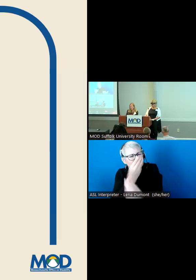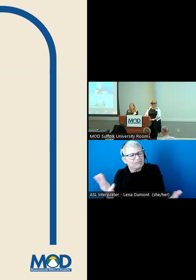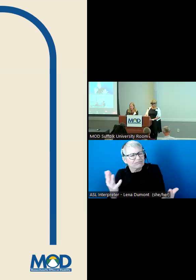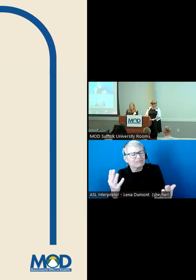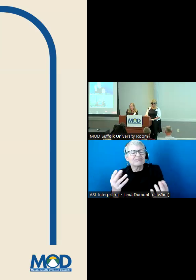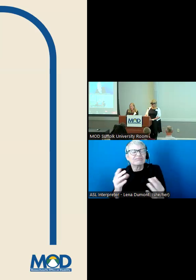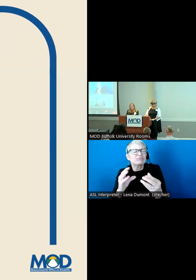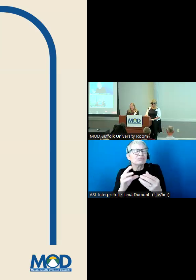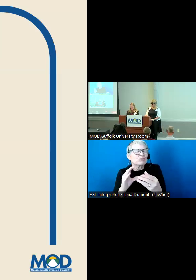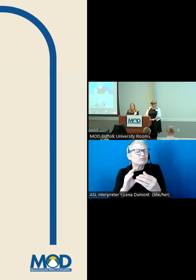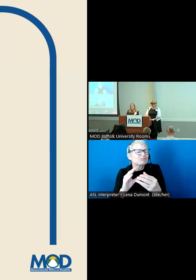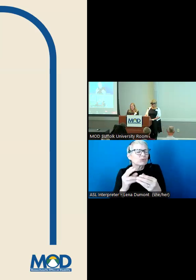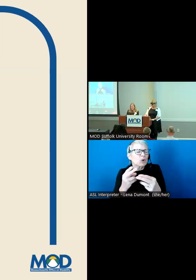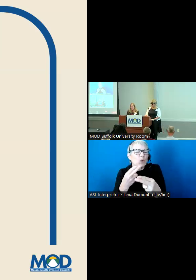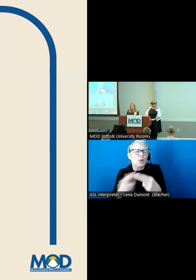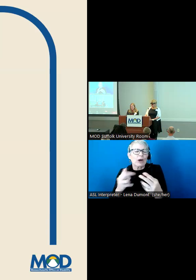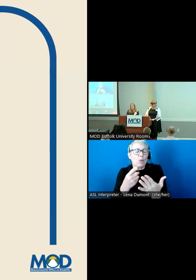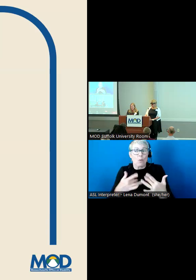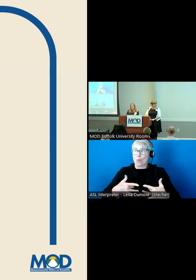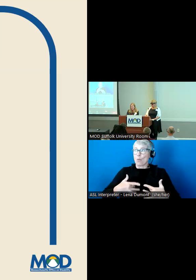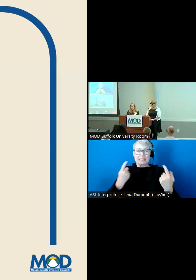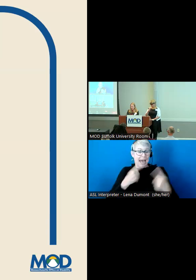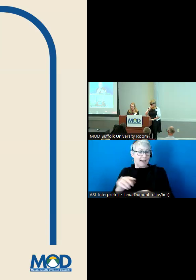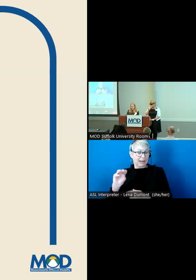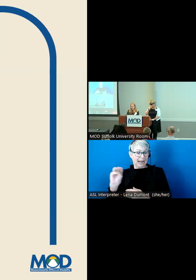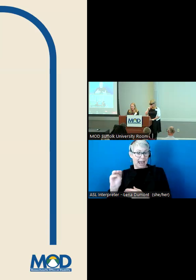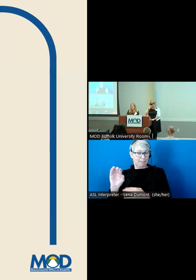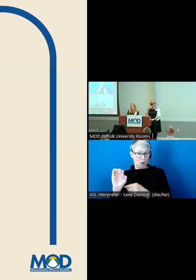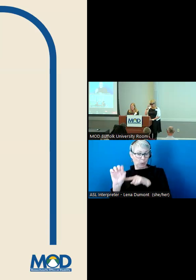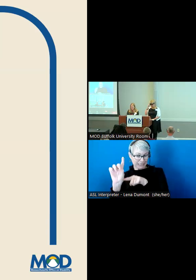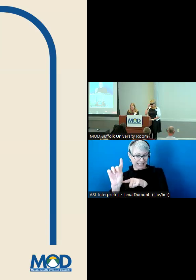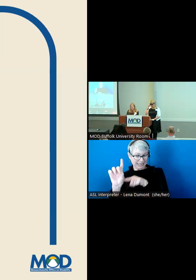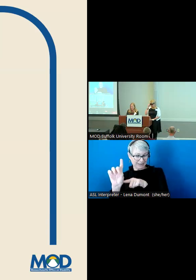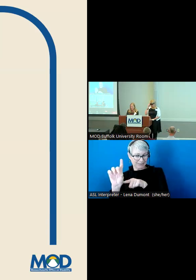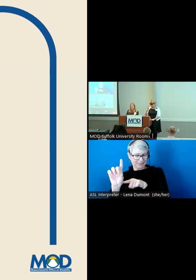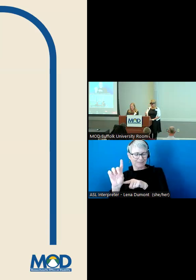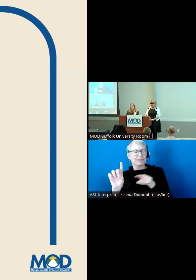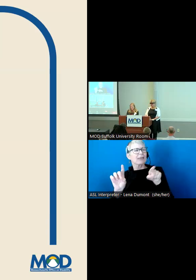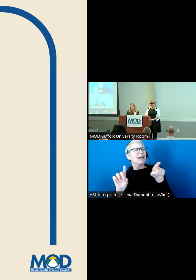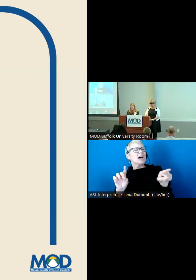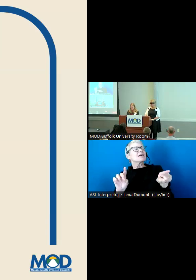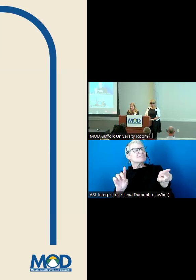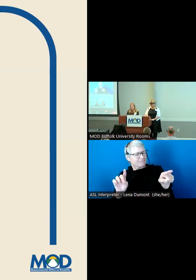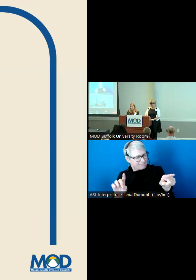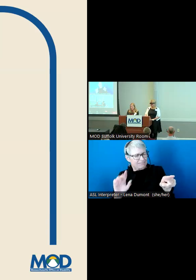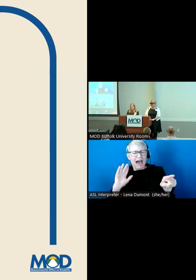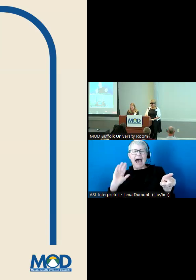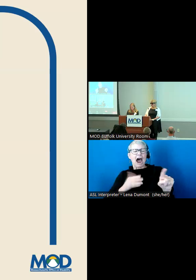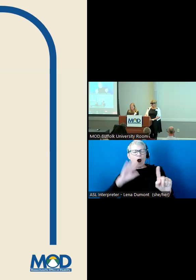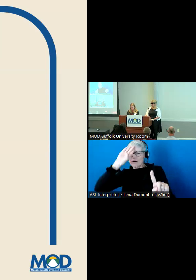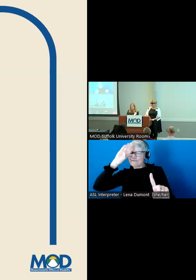MOD. This year, we are keeping a strong focus on